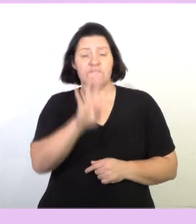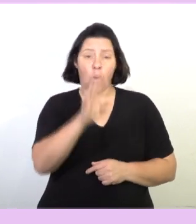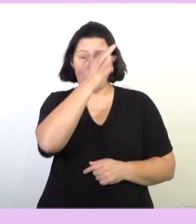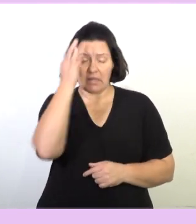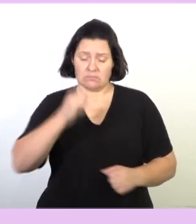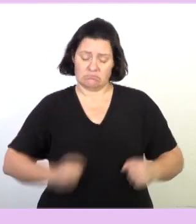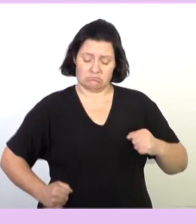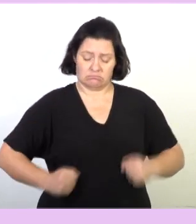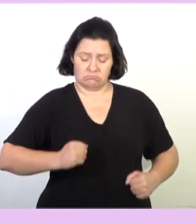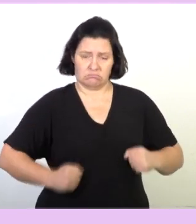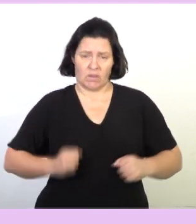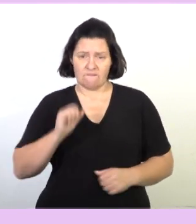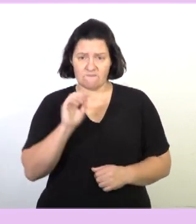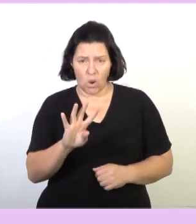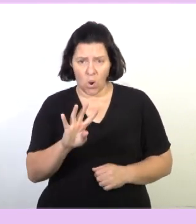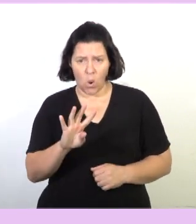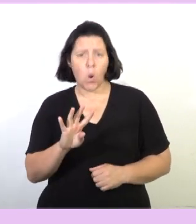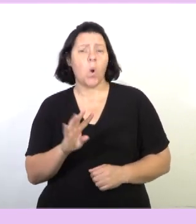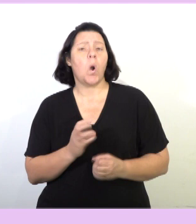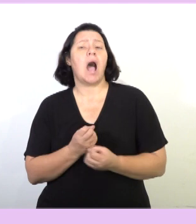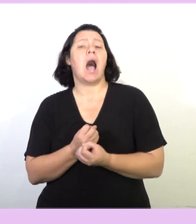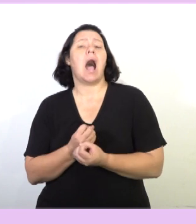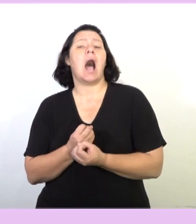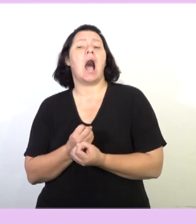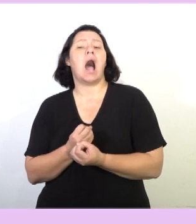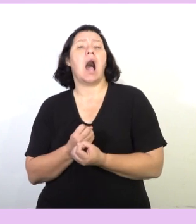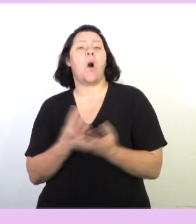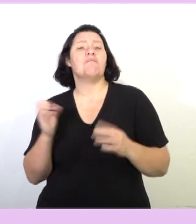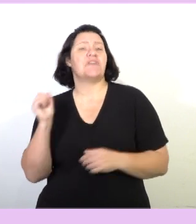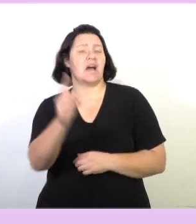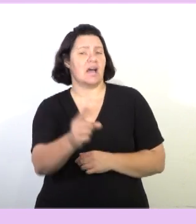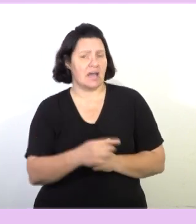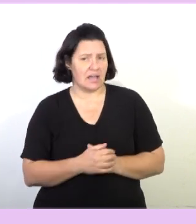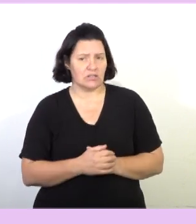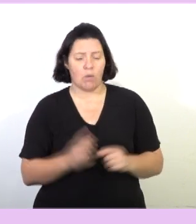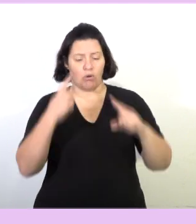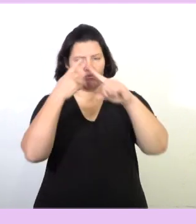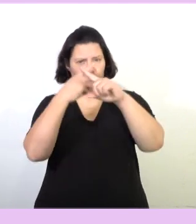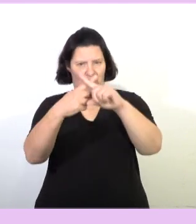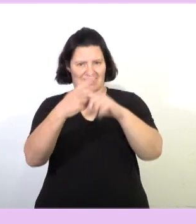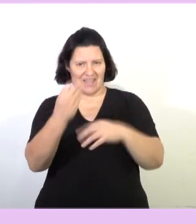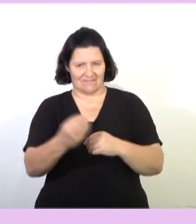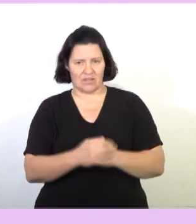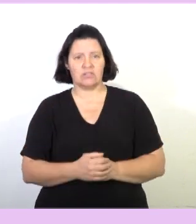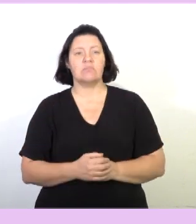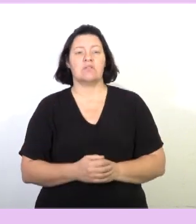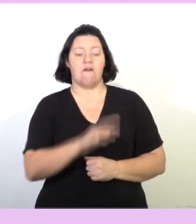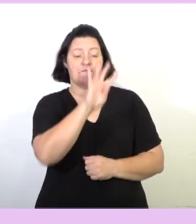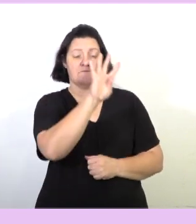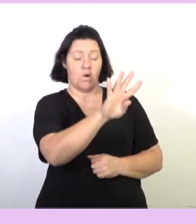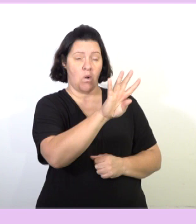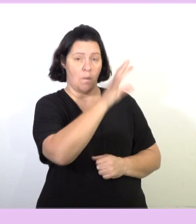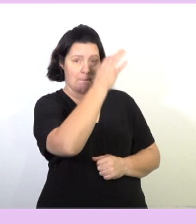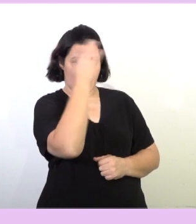walked for 4 minutes. So it's always easier if we use the cross multiplication method in this case. So we have the